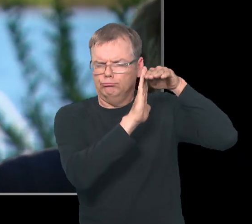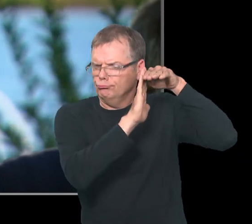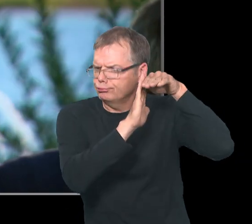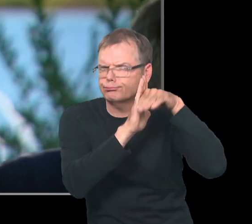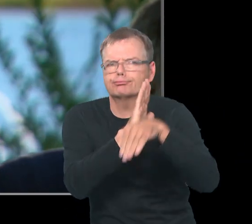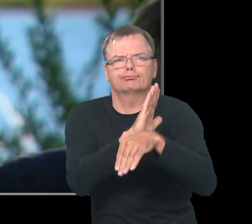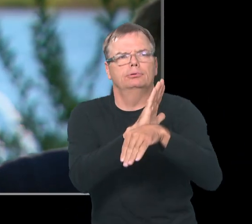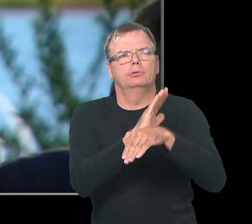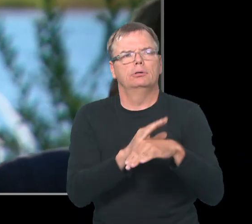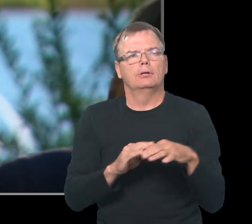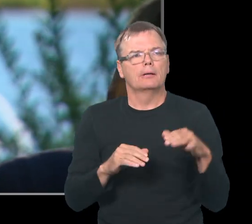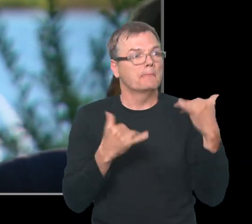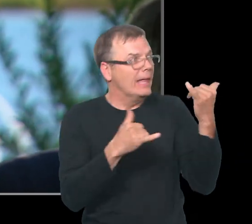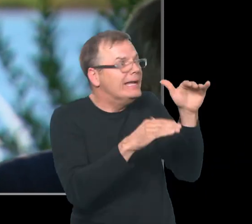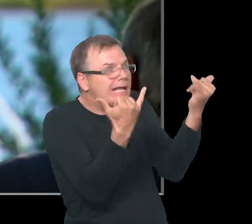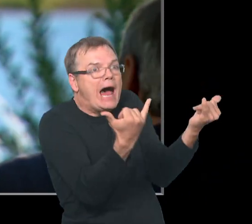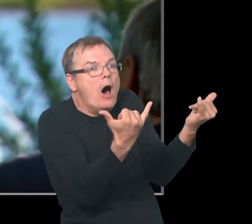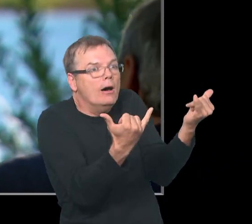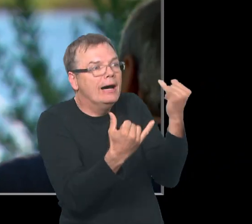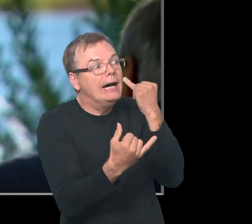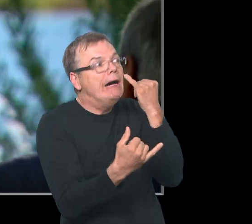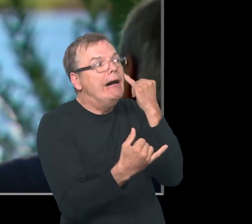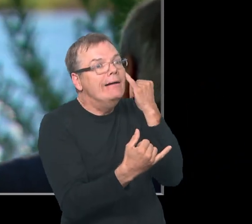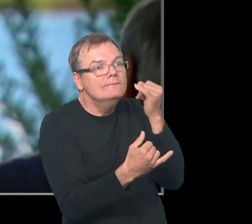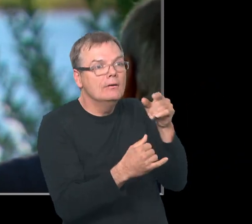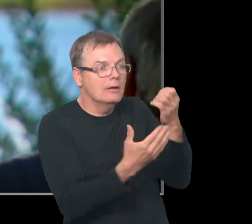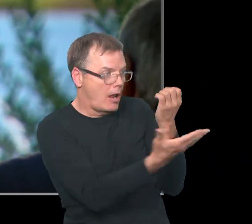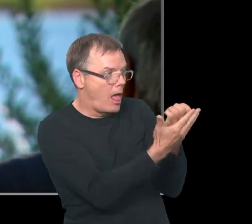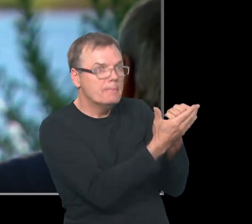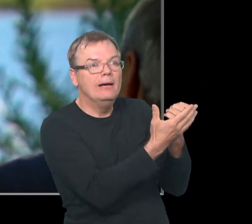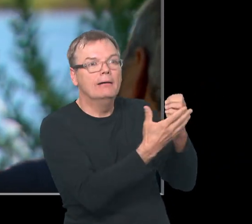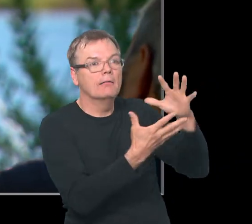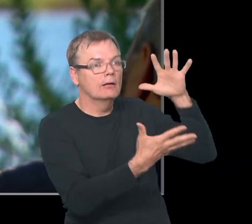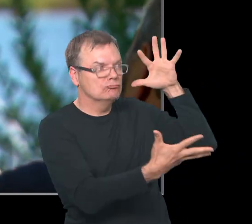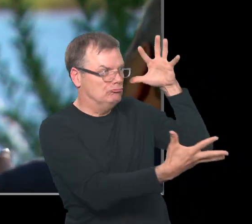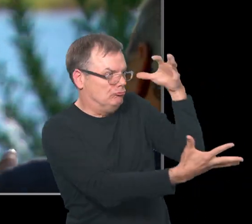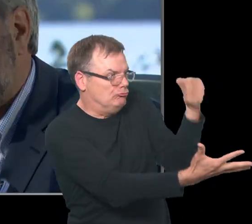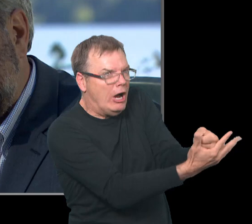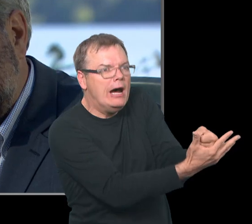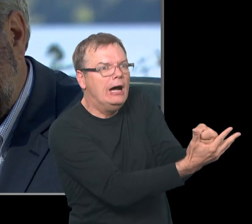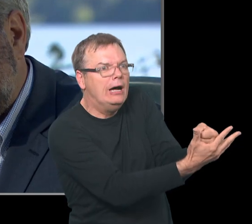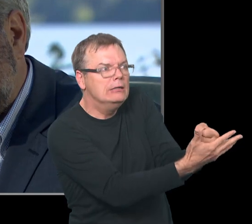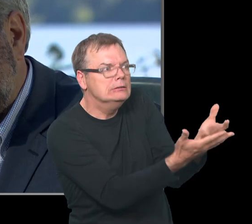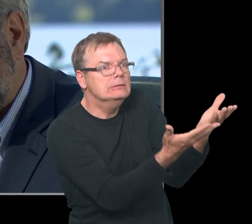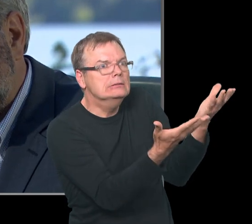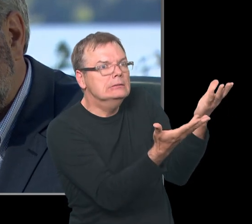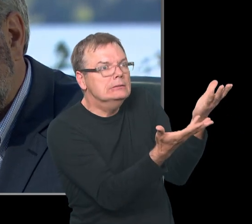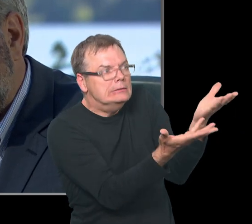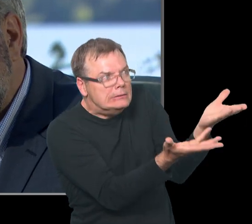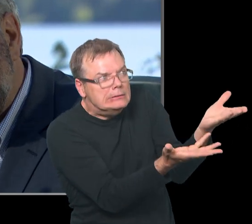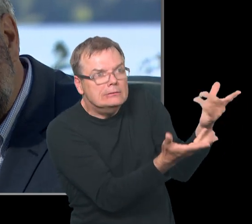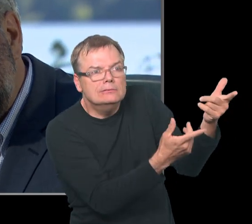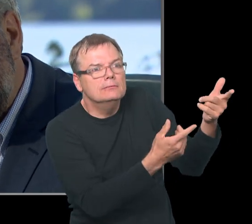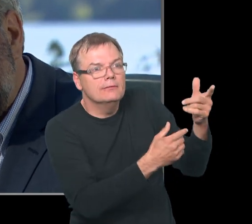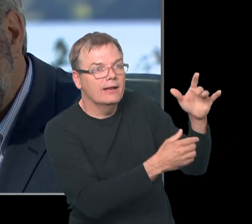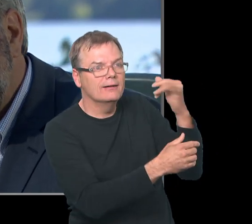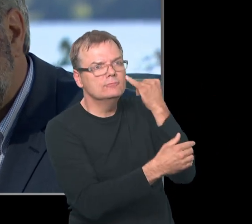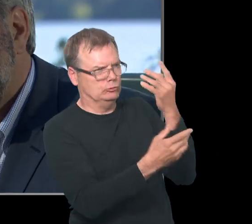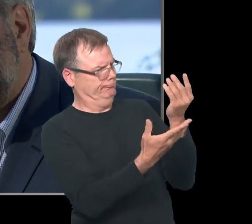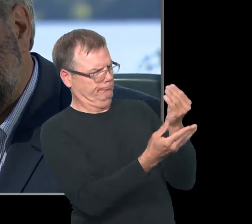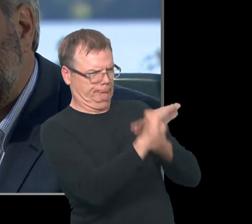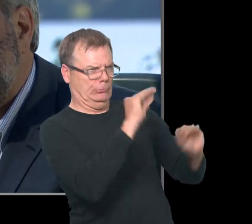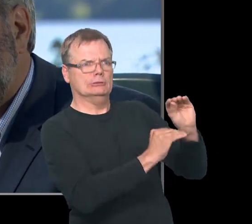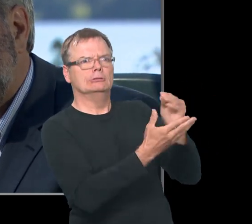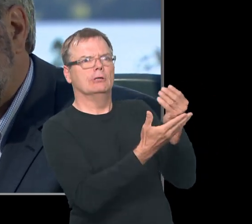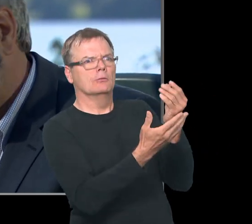recession situation turned into something like that, you would have to rethink your strategy. We're not in that position. And right now we